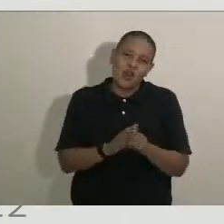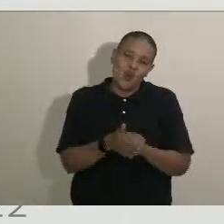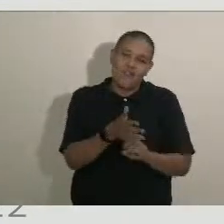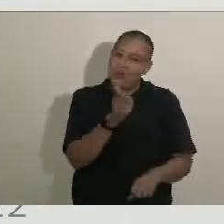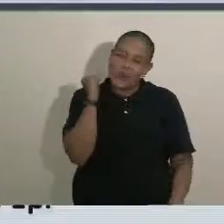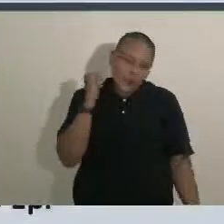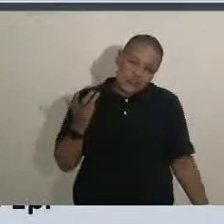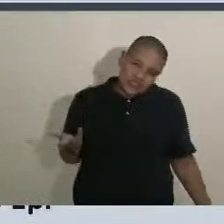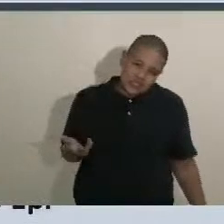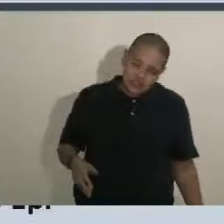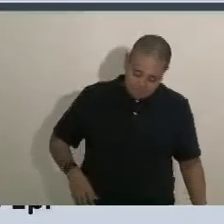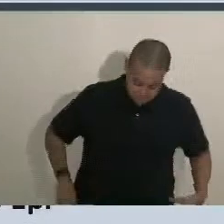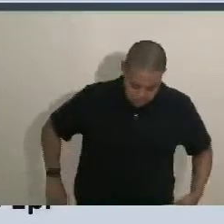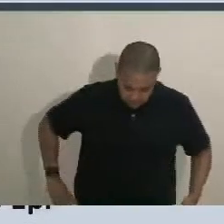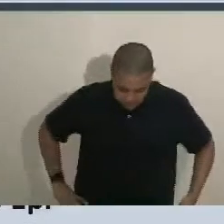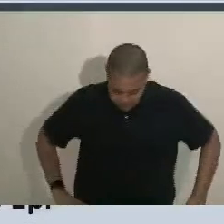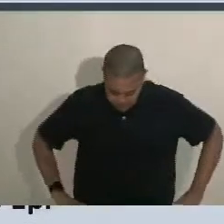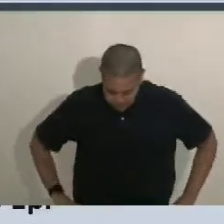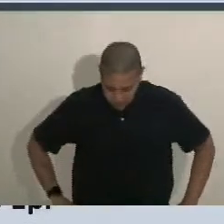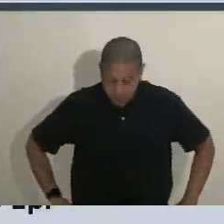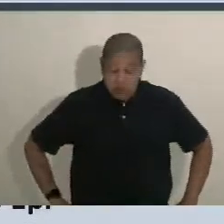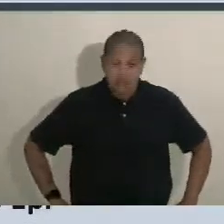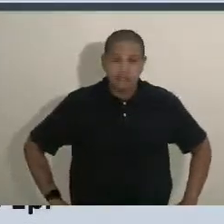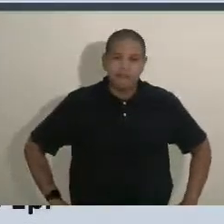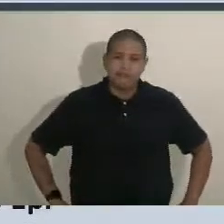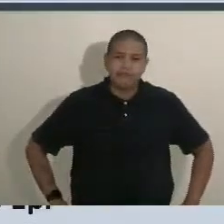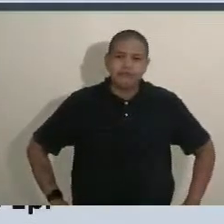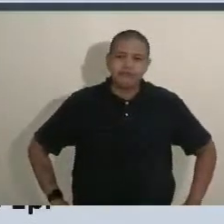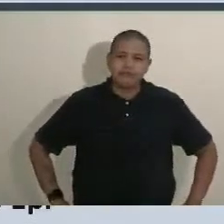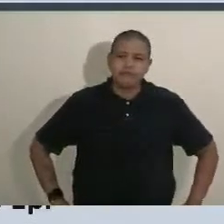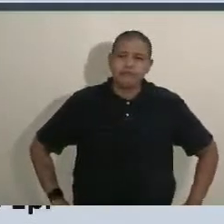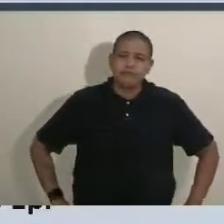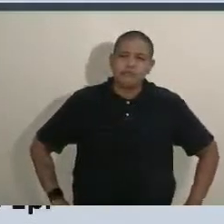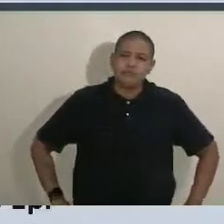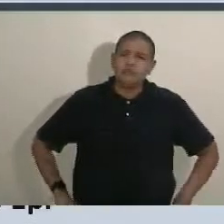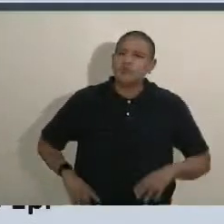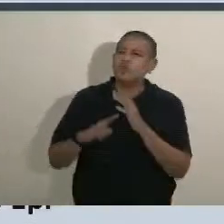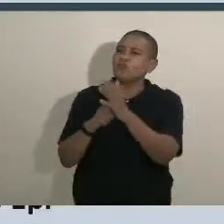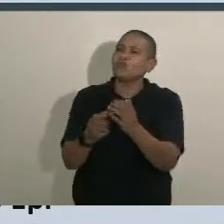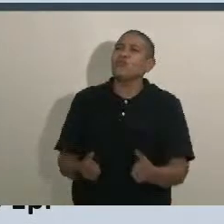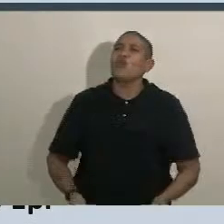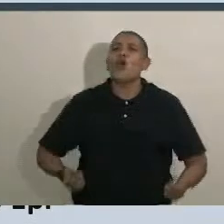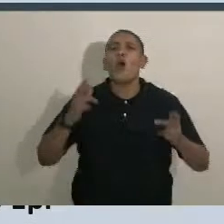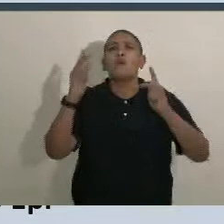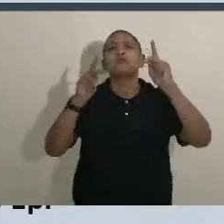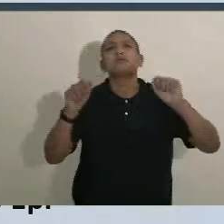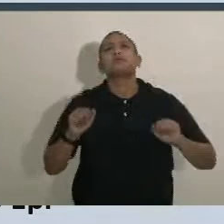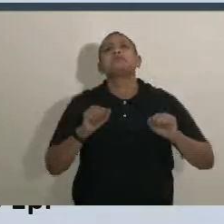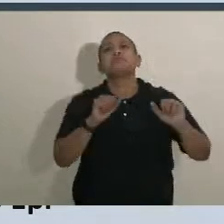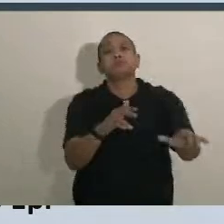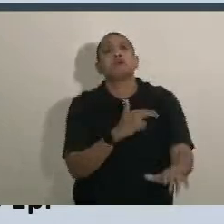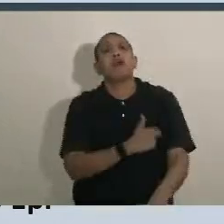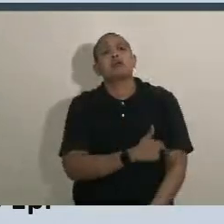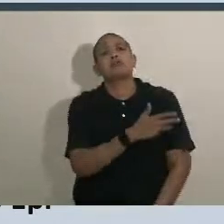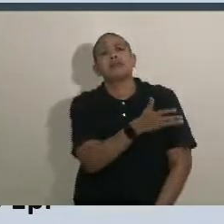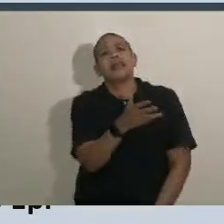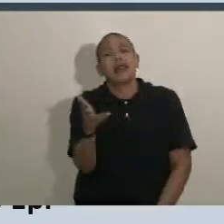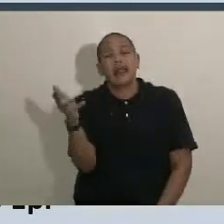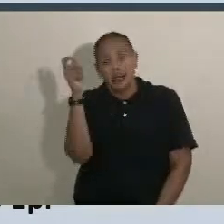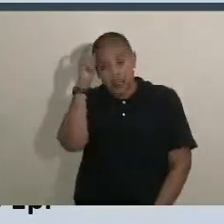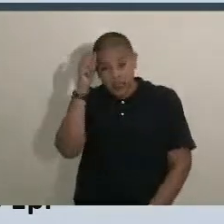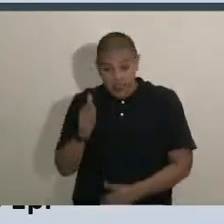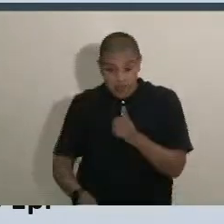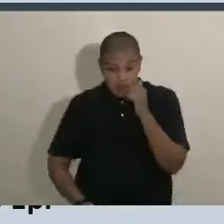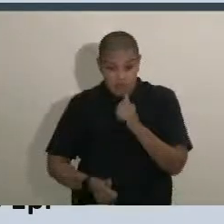COVID-19. And this is also reflected in the number of persons being hospitalized. For the most